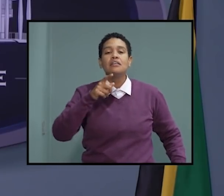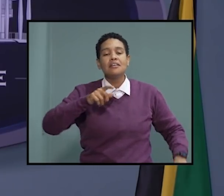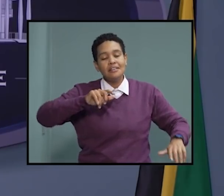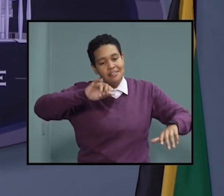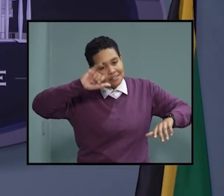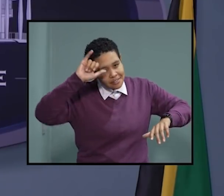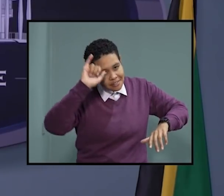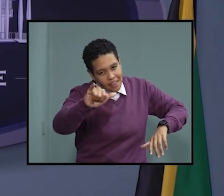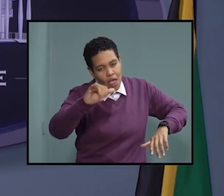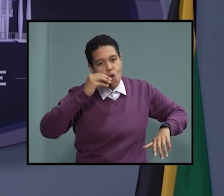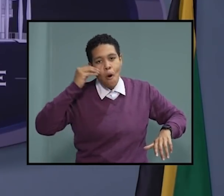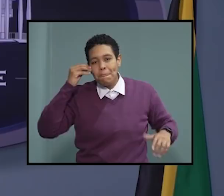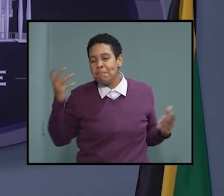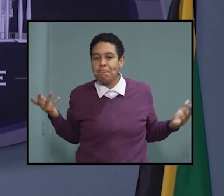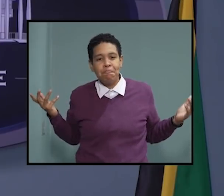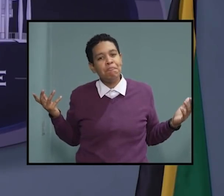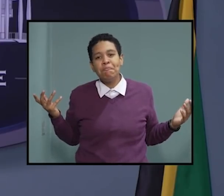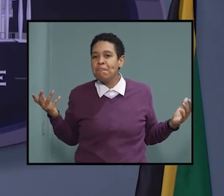stay home.